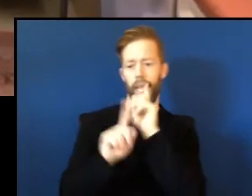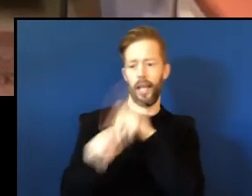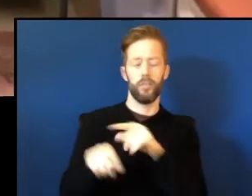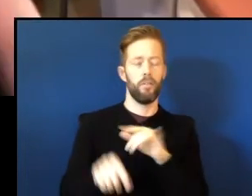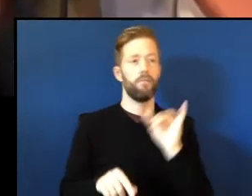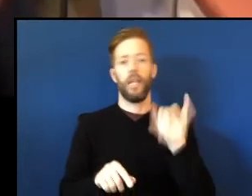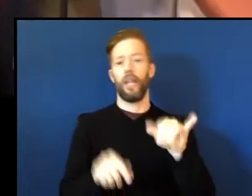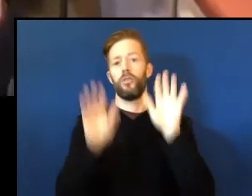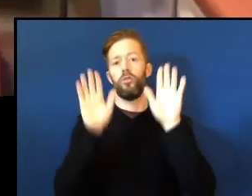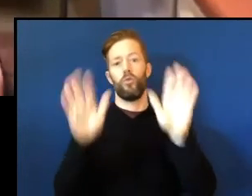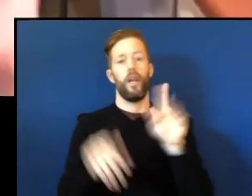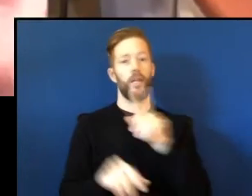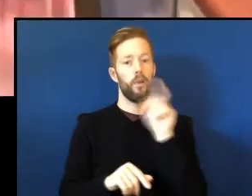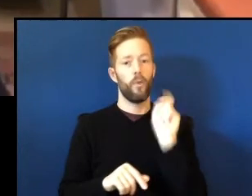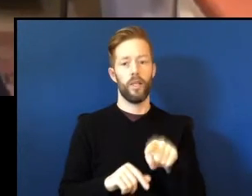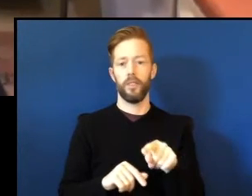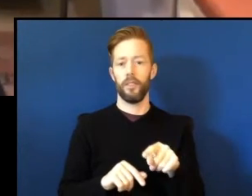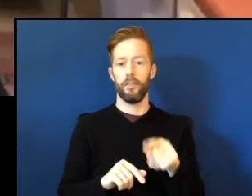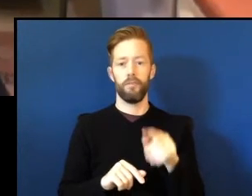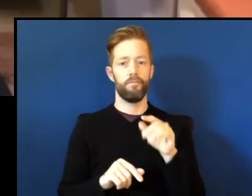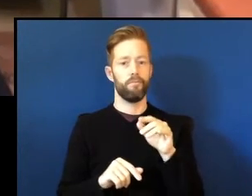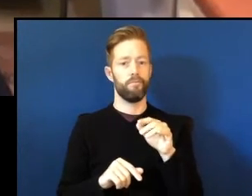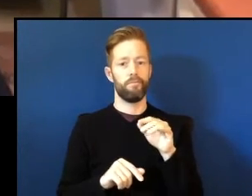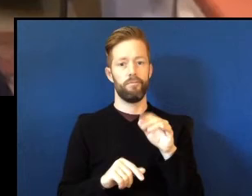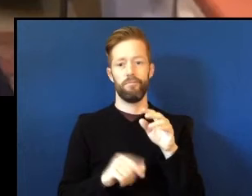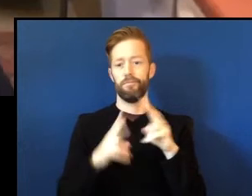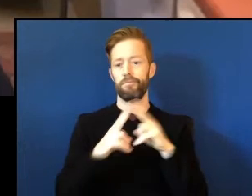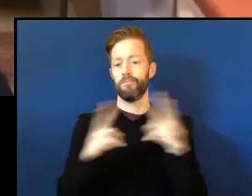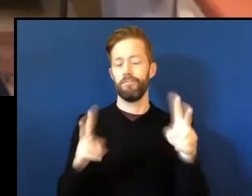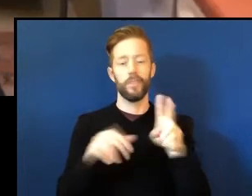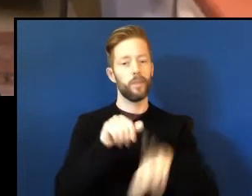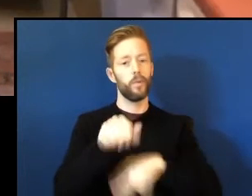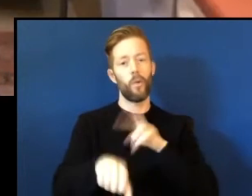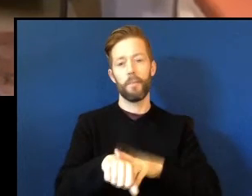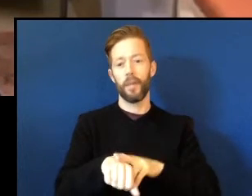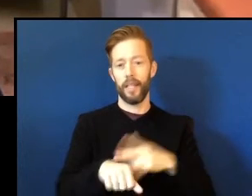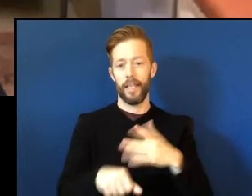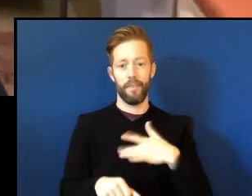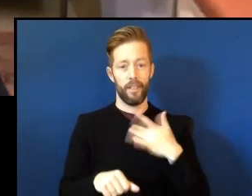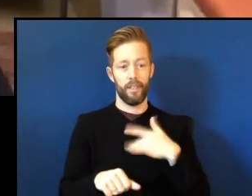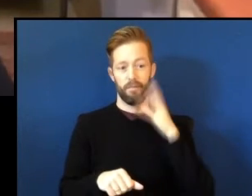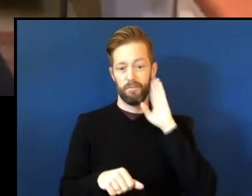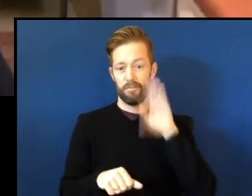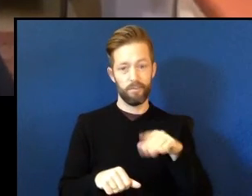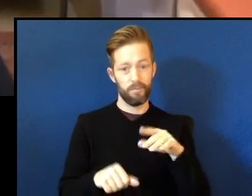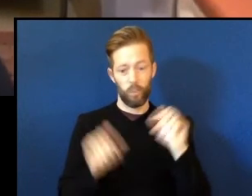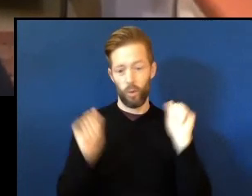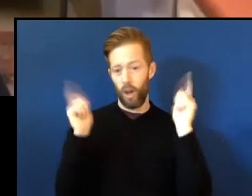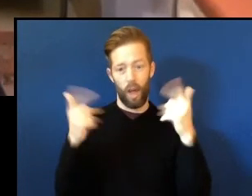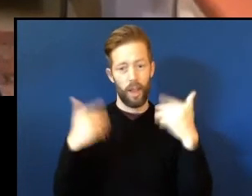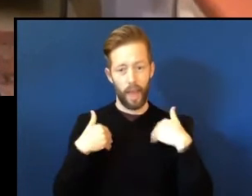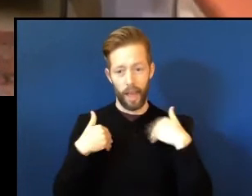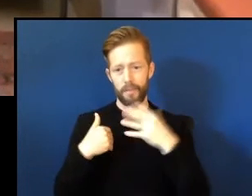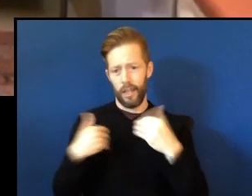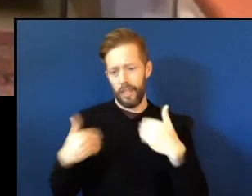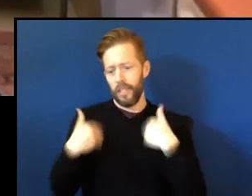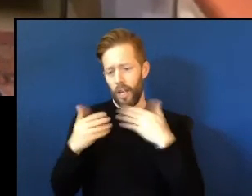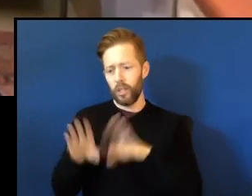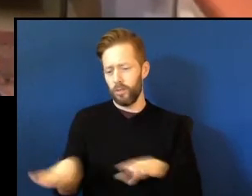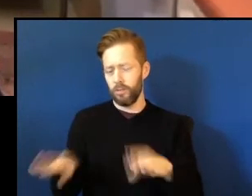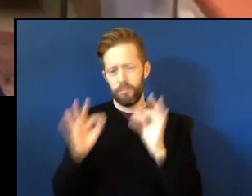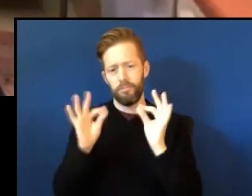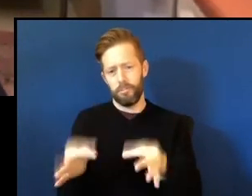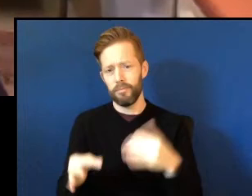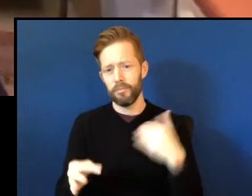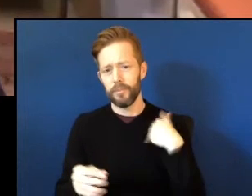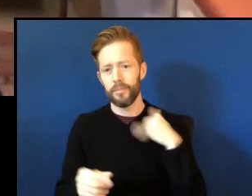question. And these are very normal feelings that we all have and young children absolutely have. And